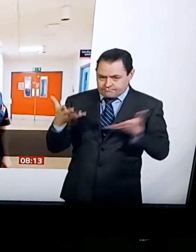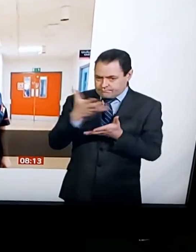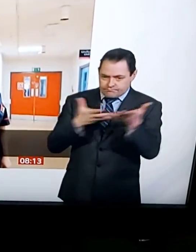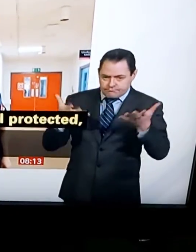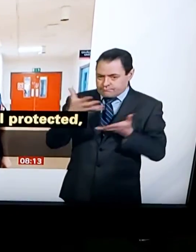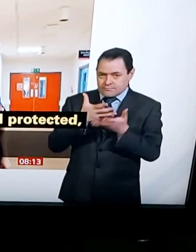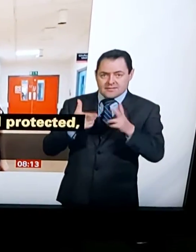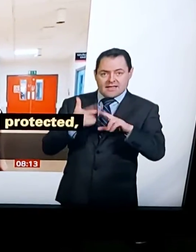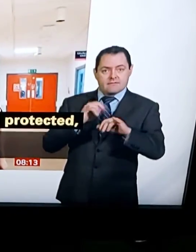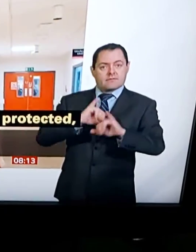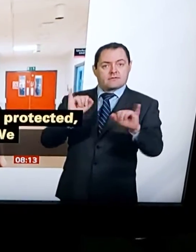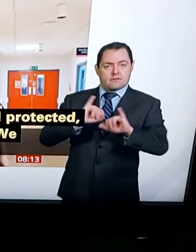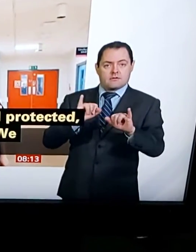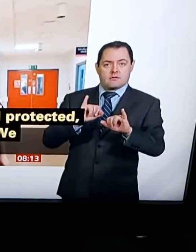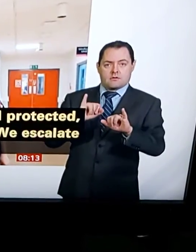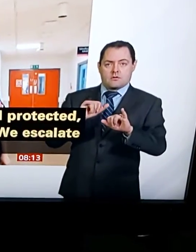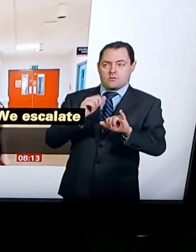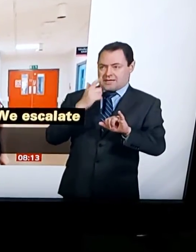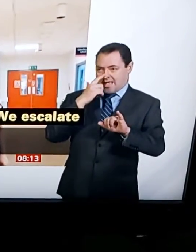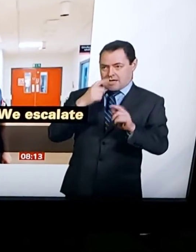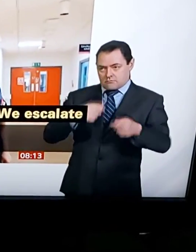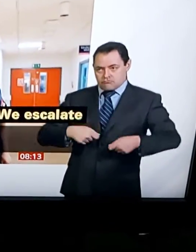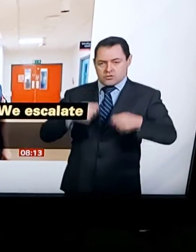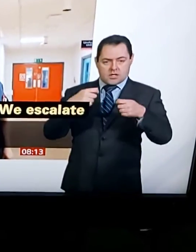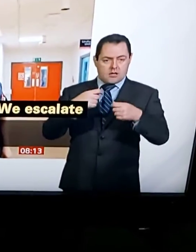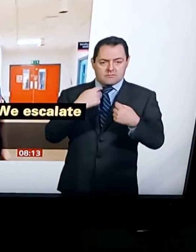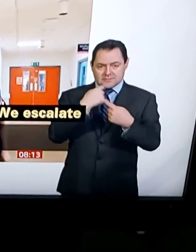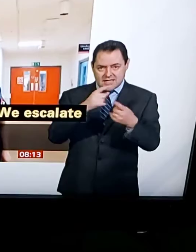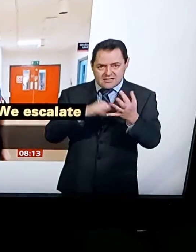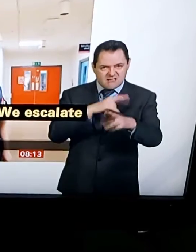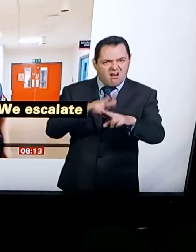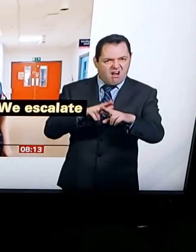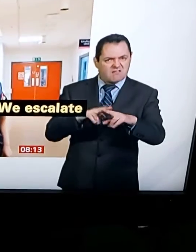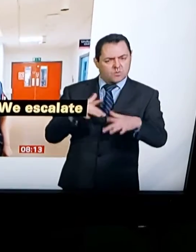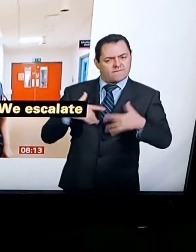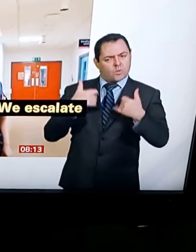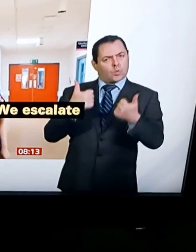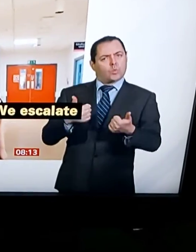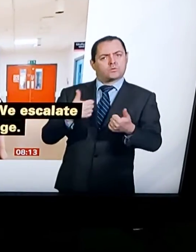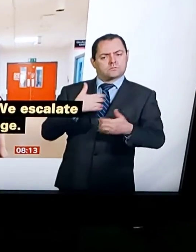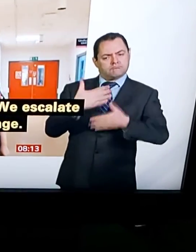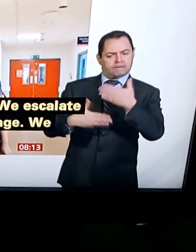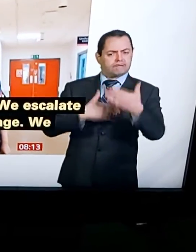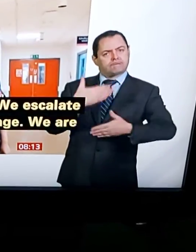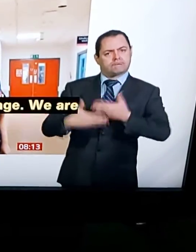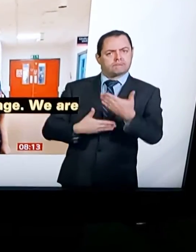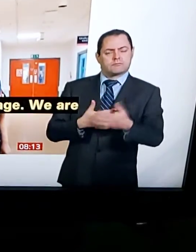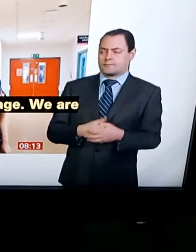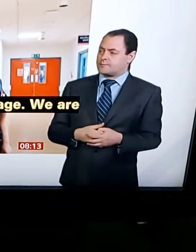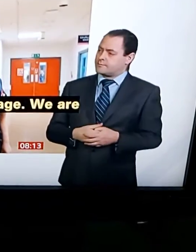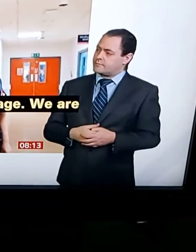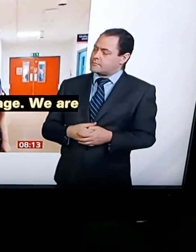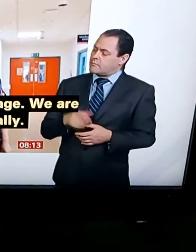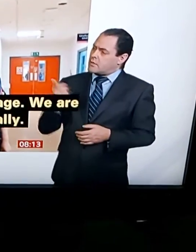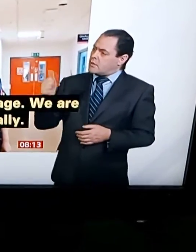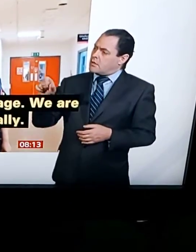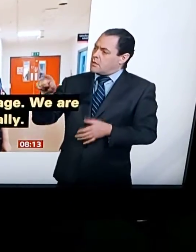issues back to our staff on the wards. So we're in quite a good place really. And Sarah,